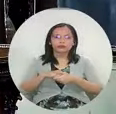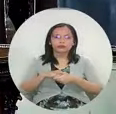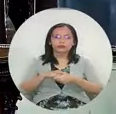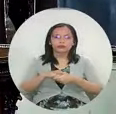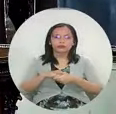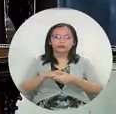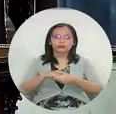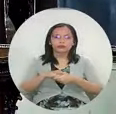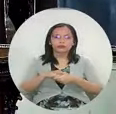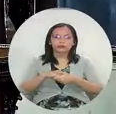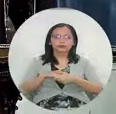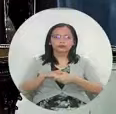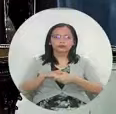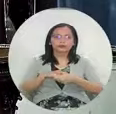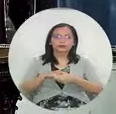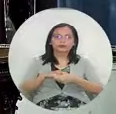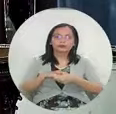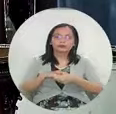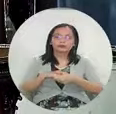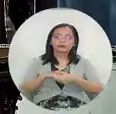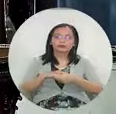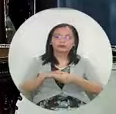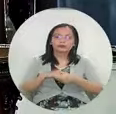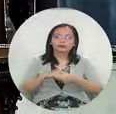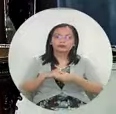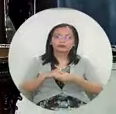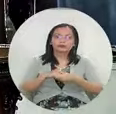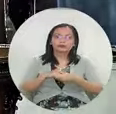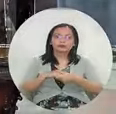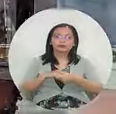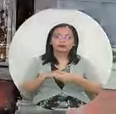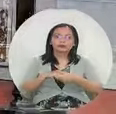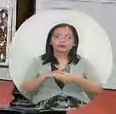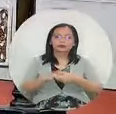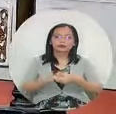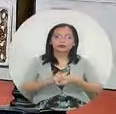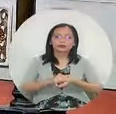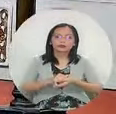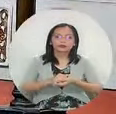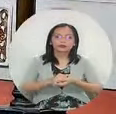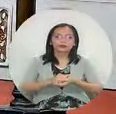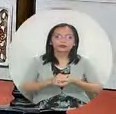Di po ting grabiya sa, si J. O. Grons naman, nagpalit og